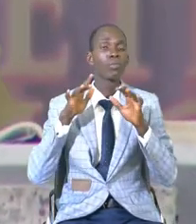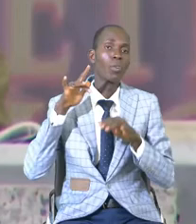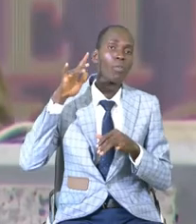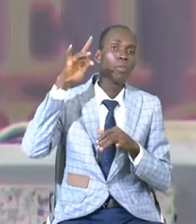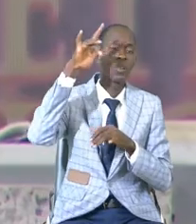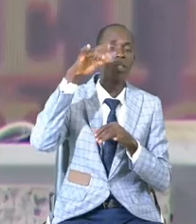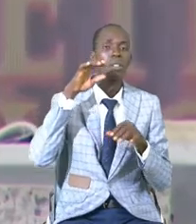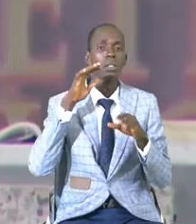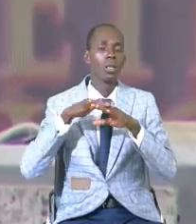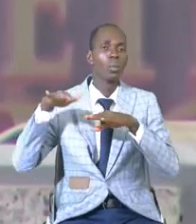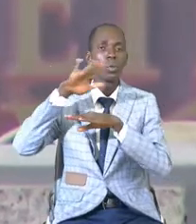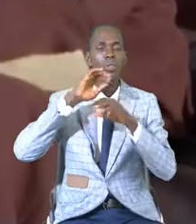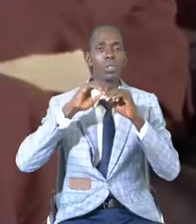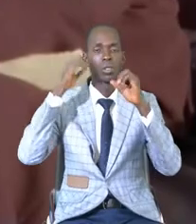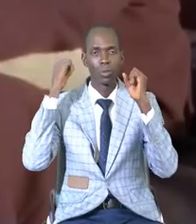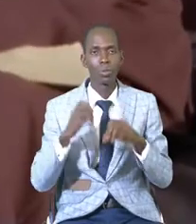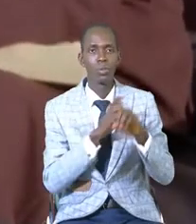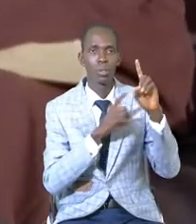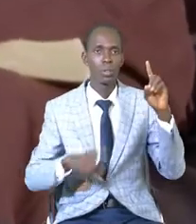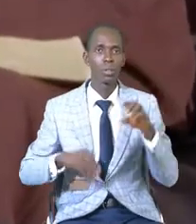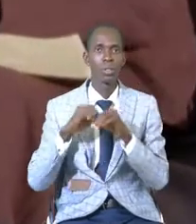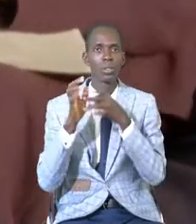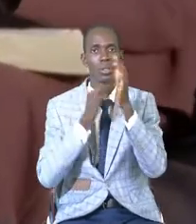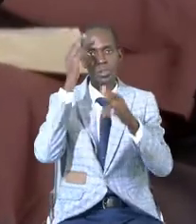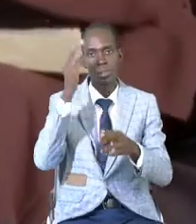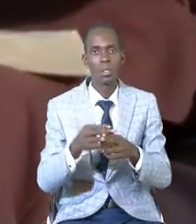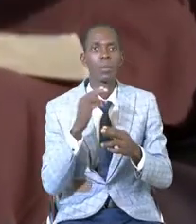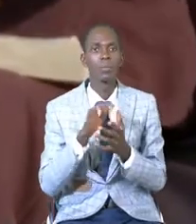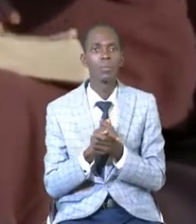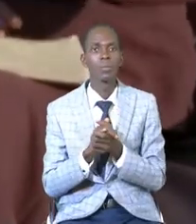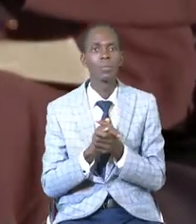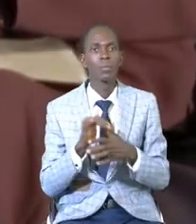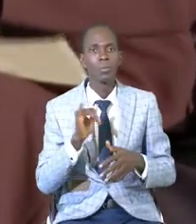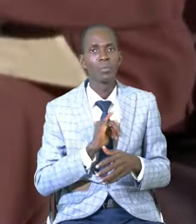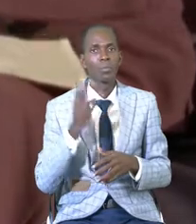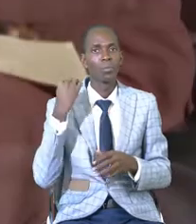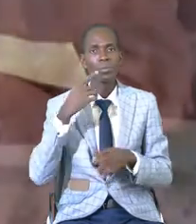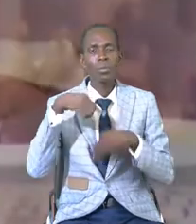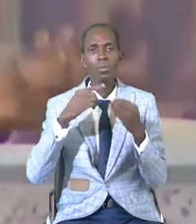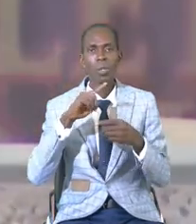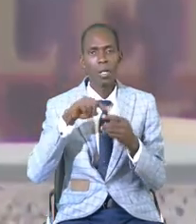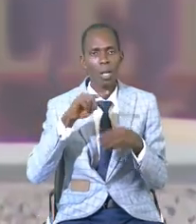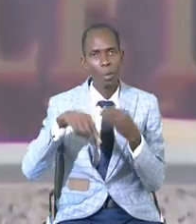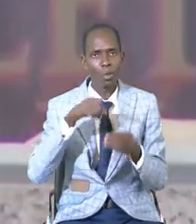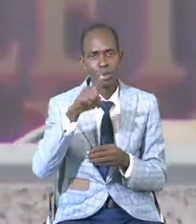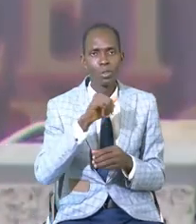of the Lord in Jesus' name. I was talking about you and I didn't hear your response very